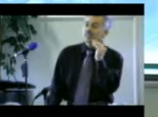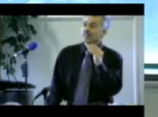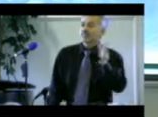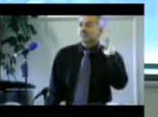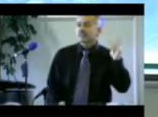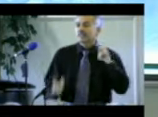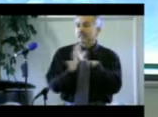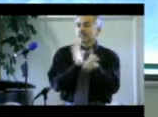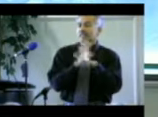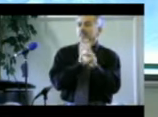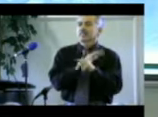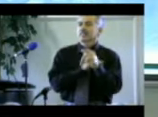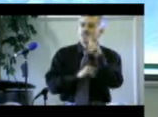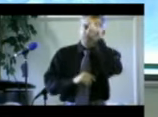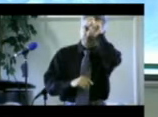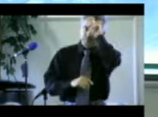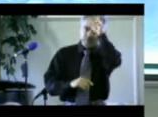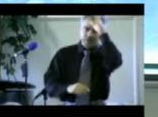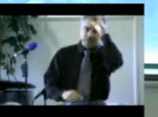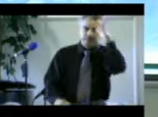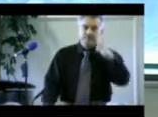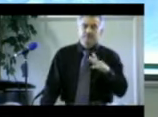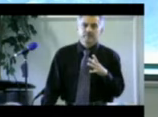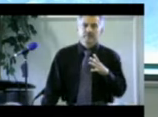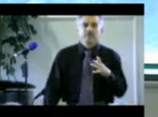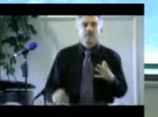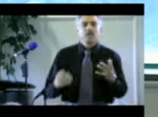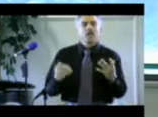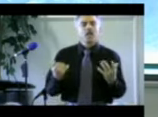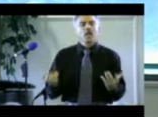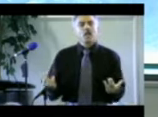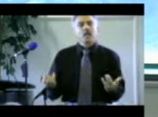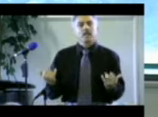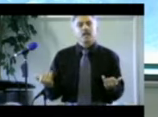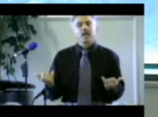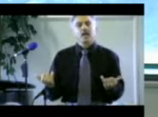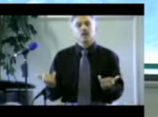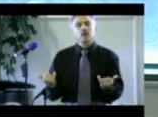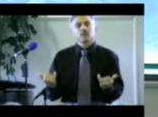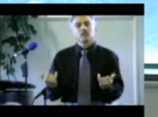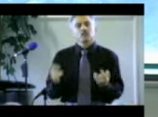killing the Egyptian and Moses at the burning bush?